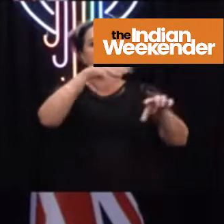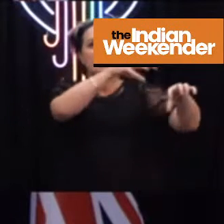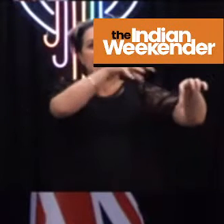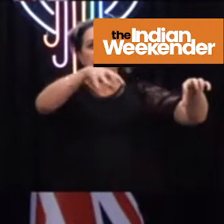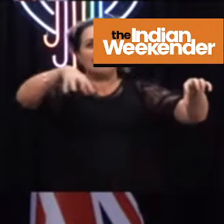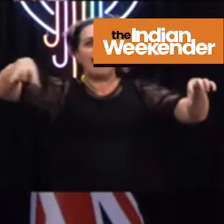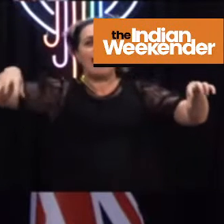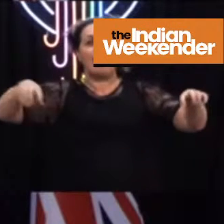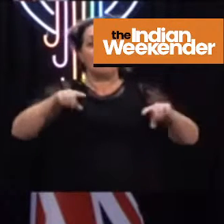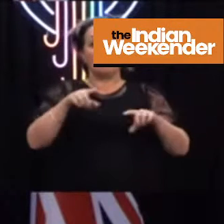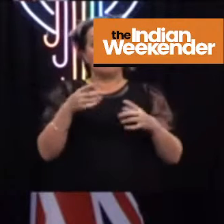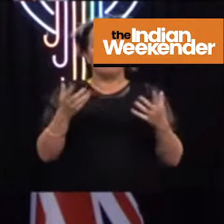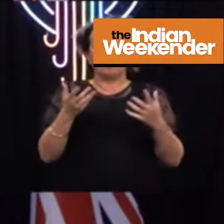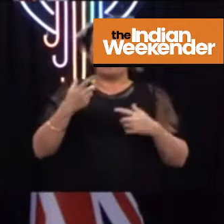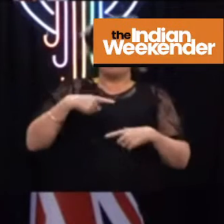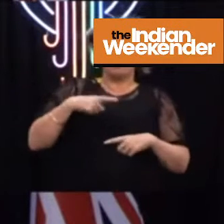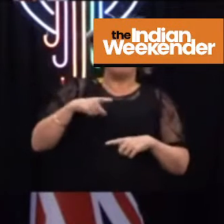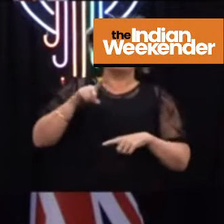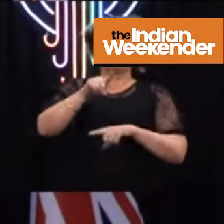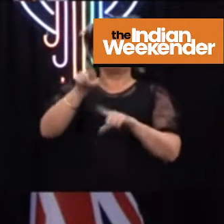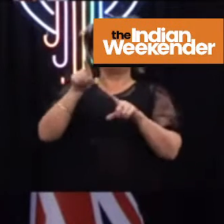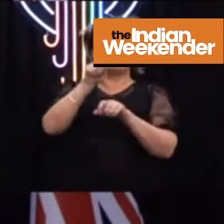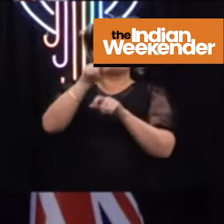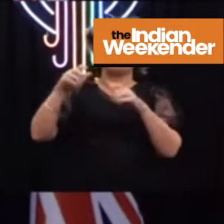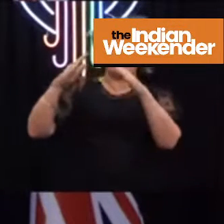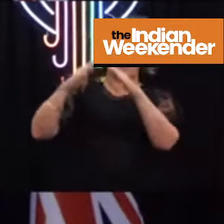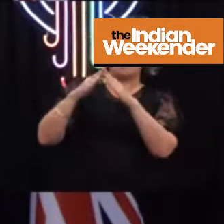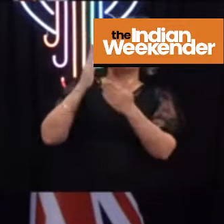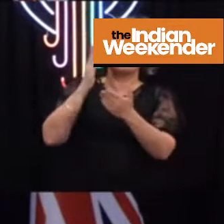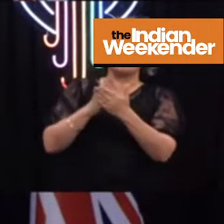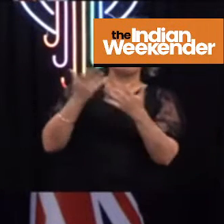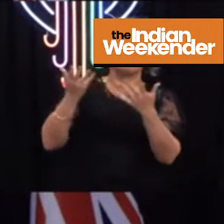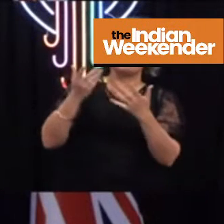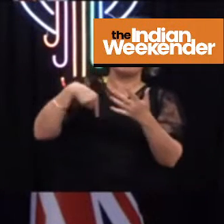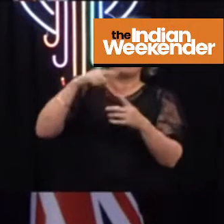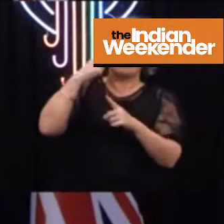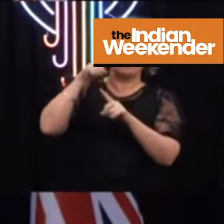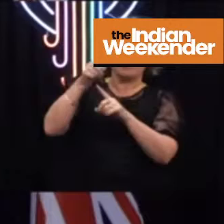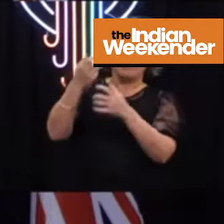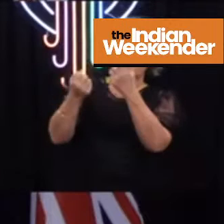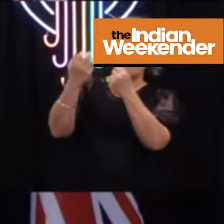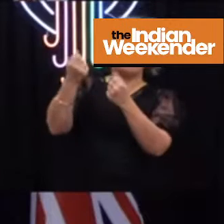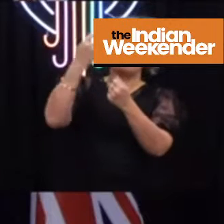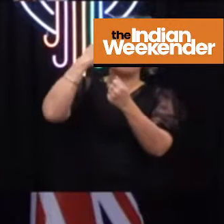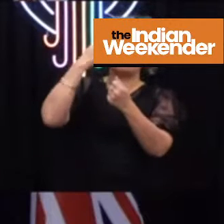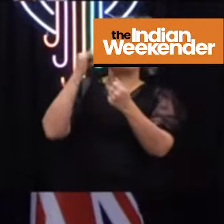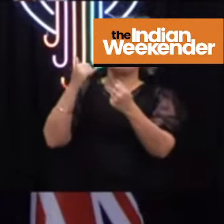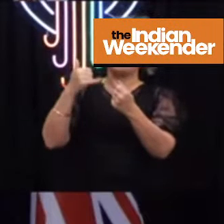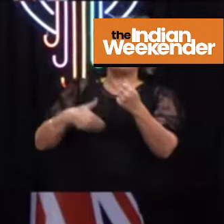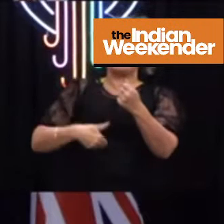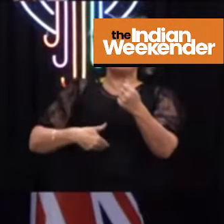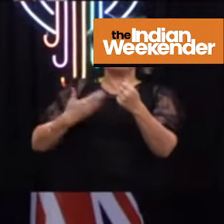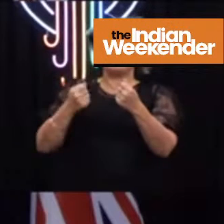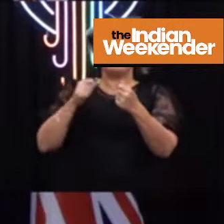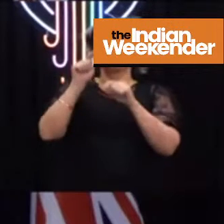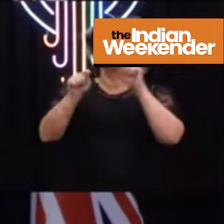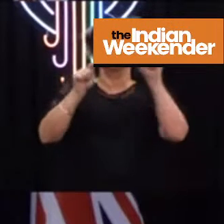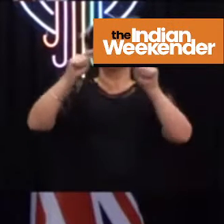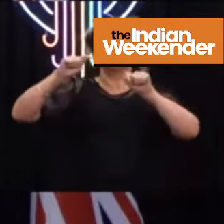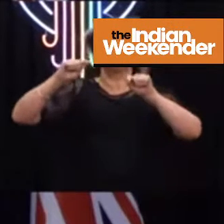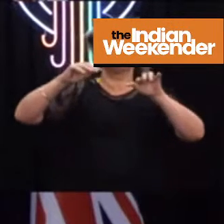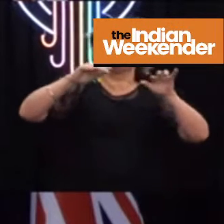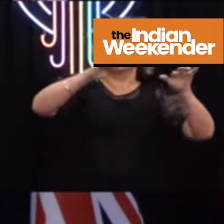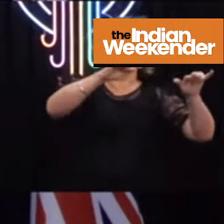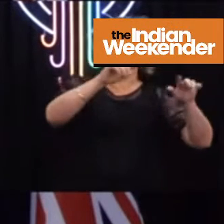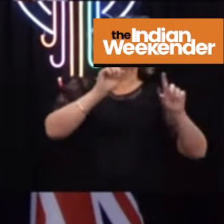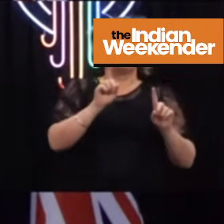there are households that there is a sense there could be other cases out in the community. So they're not randomly going along and picking people out, but they're just